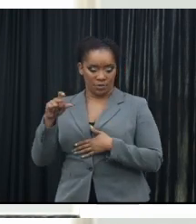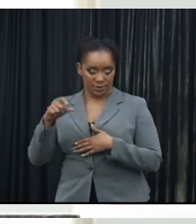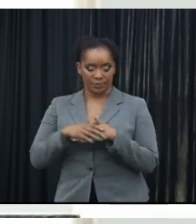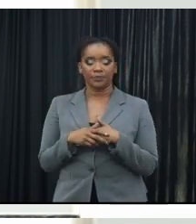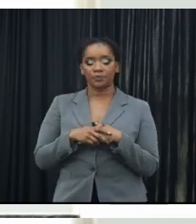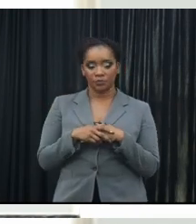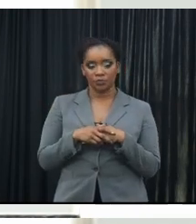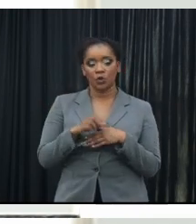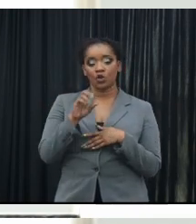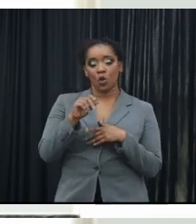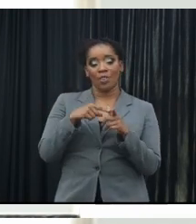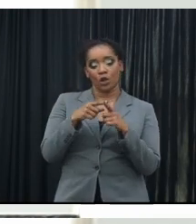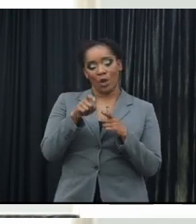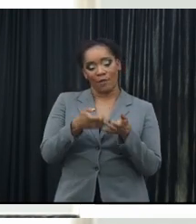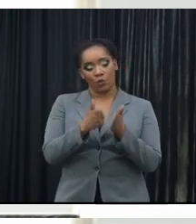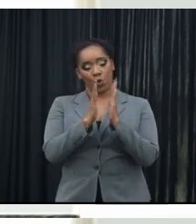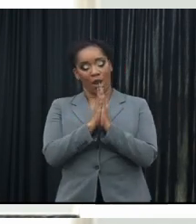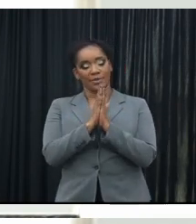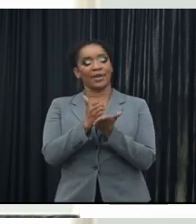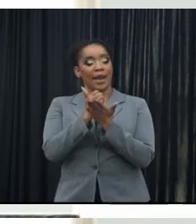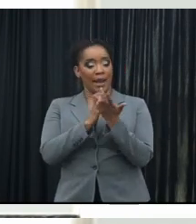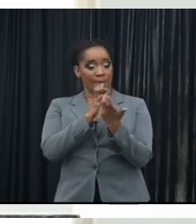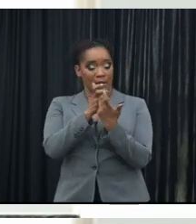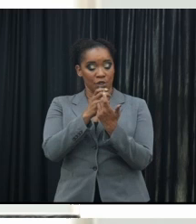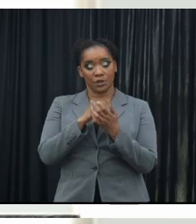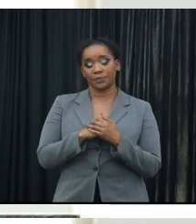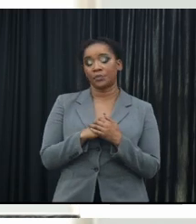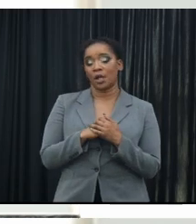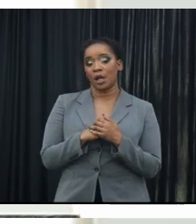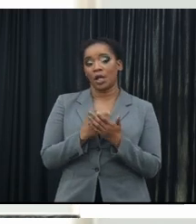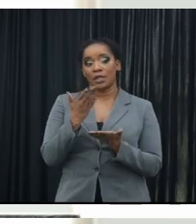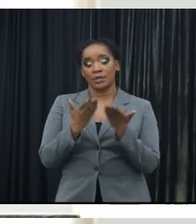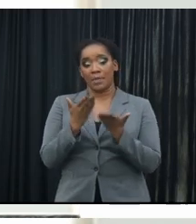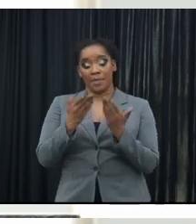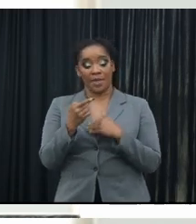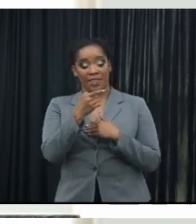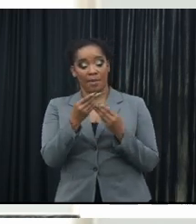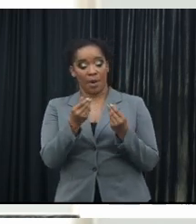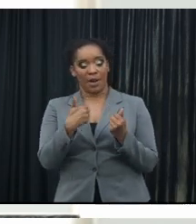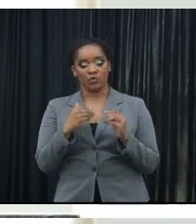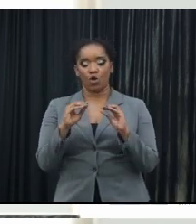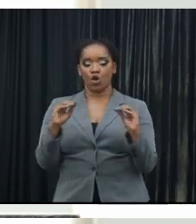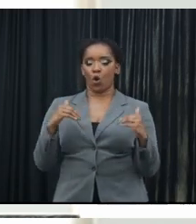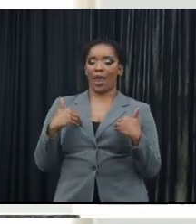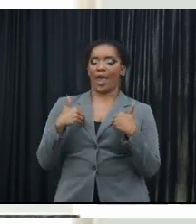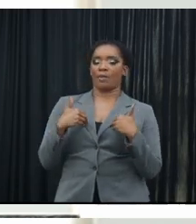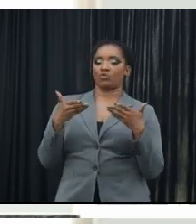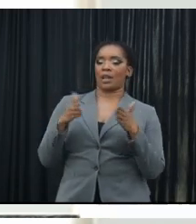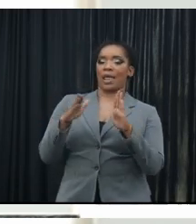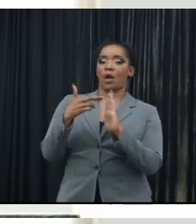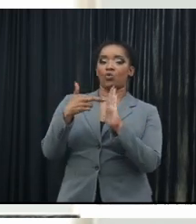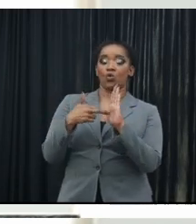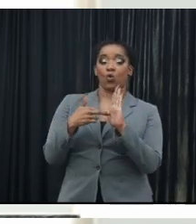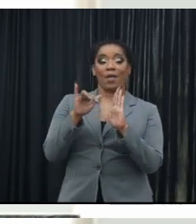needs to be made. And that may be in a property that has a no animals allowed rule, that the accommodation is that I